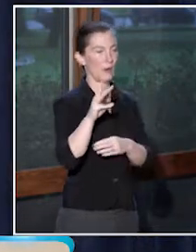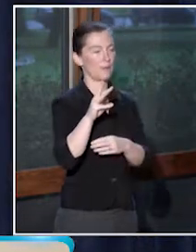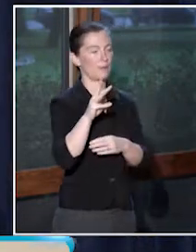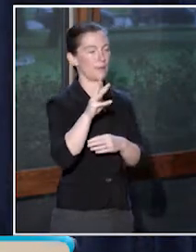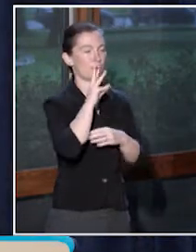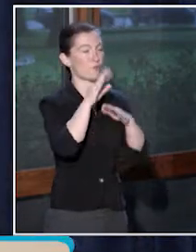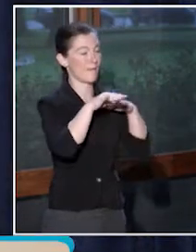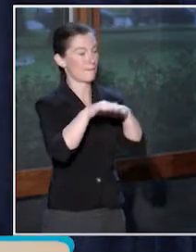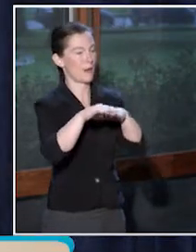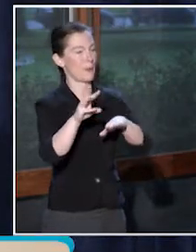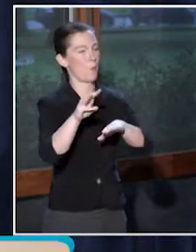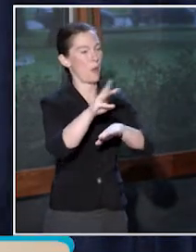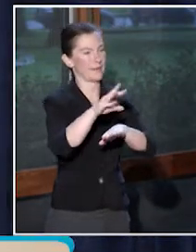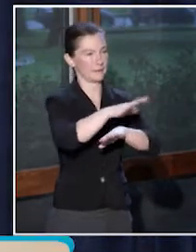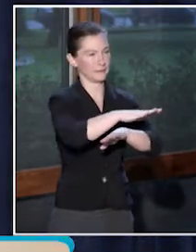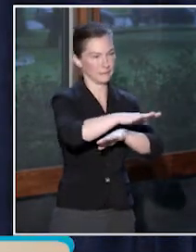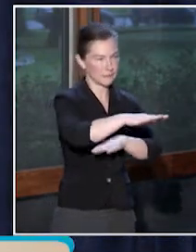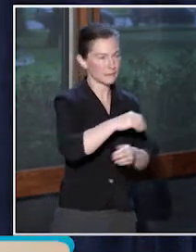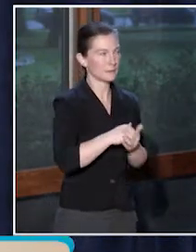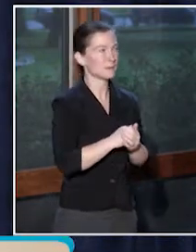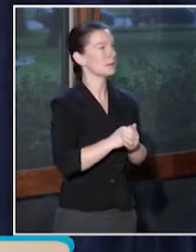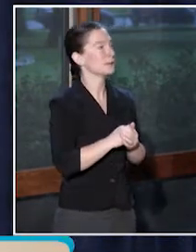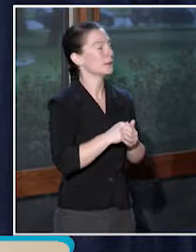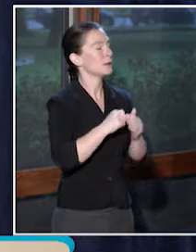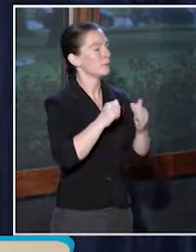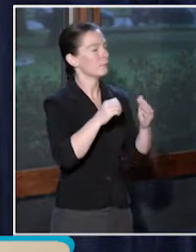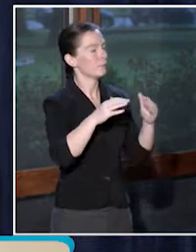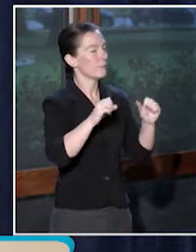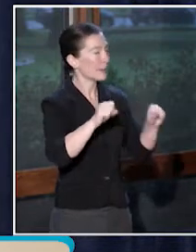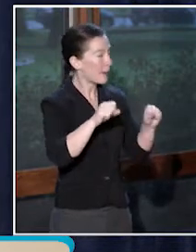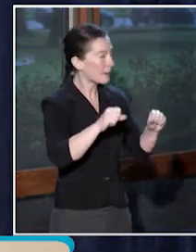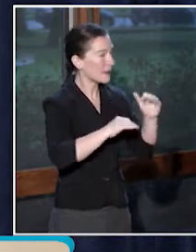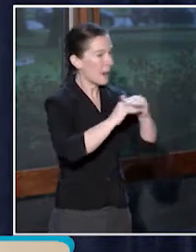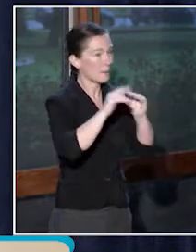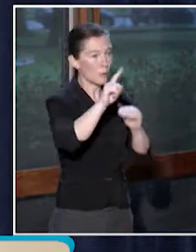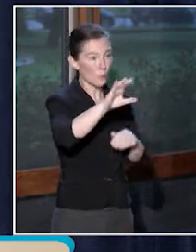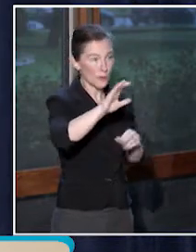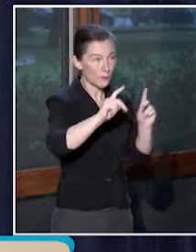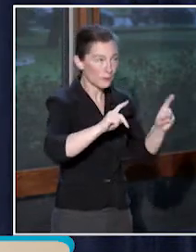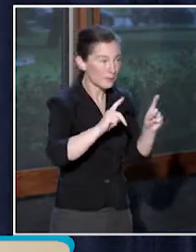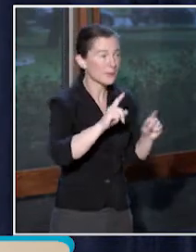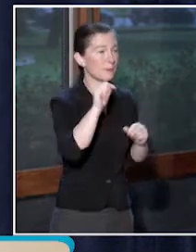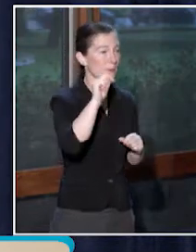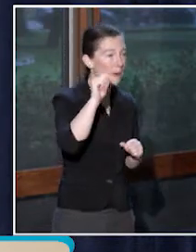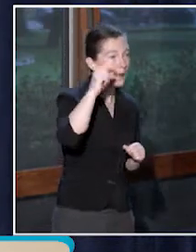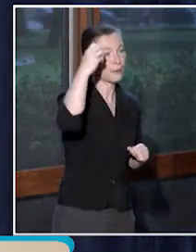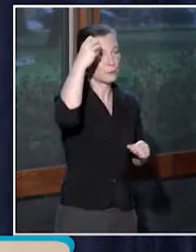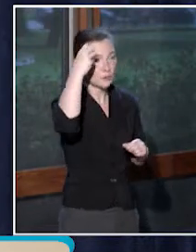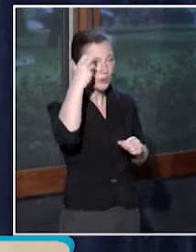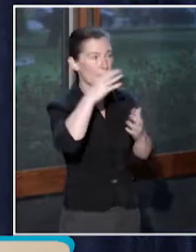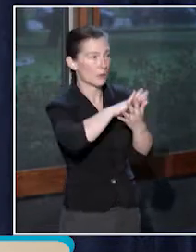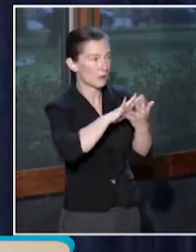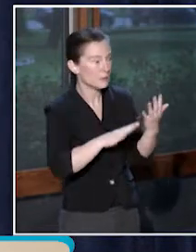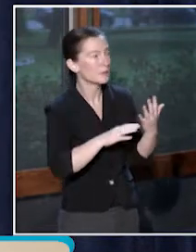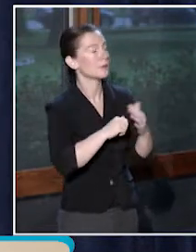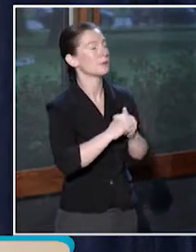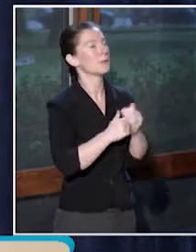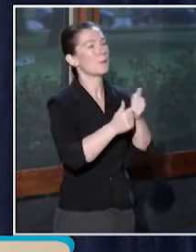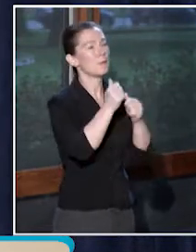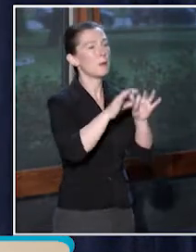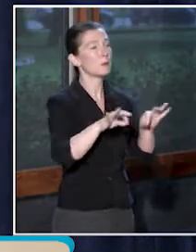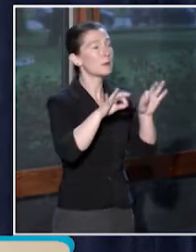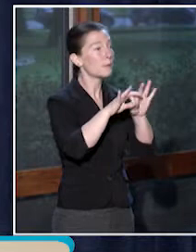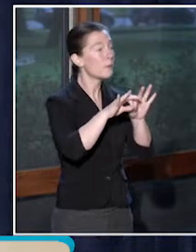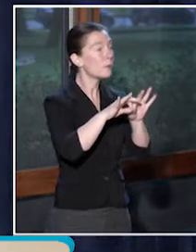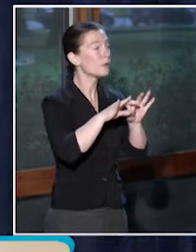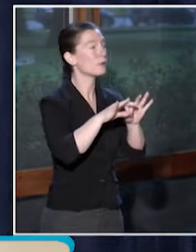for more than 100 people, access to showers, laundry, bathroom facilities, and most importantly, it's going to connect people to